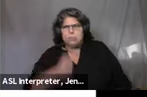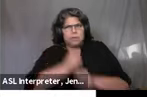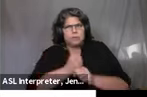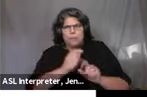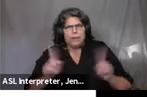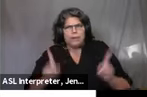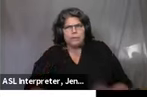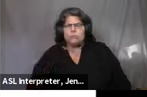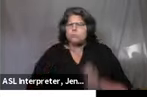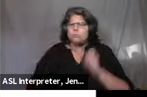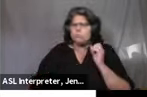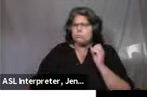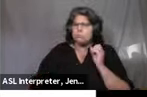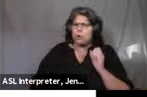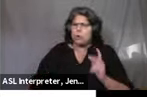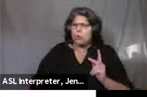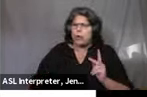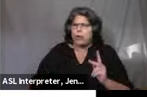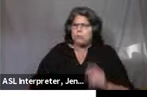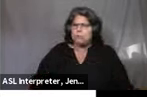Okay.